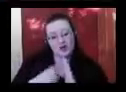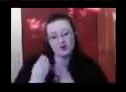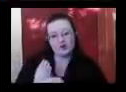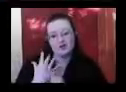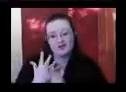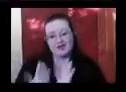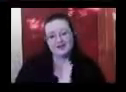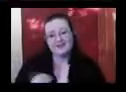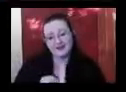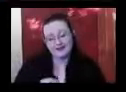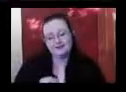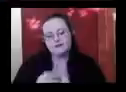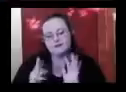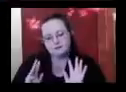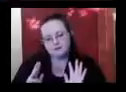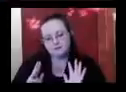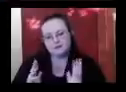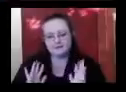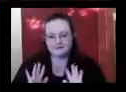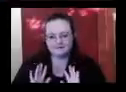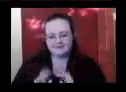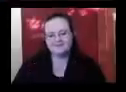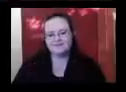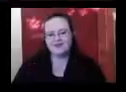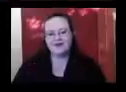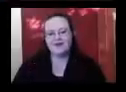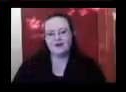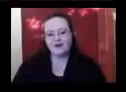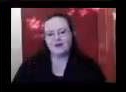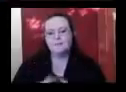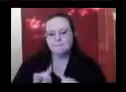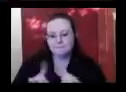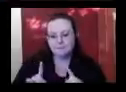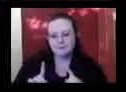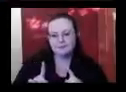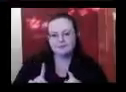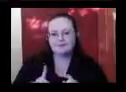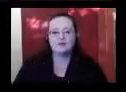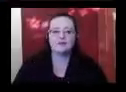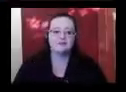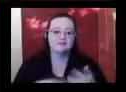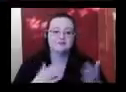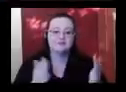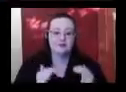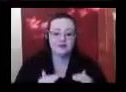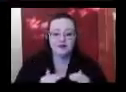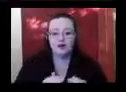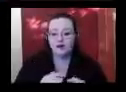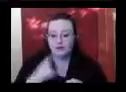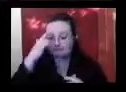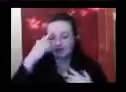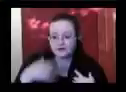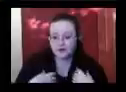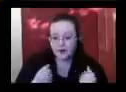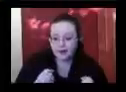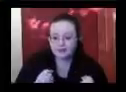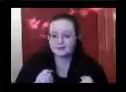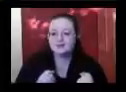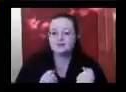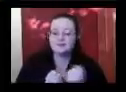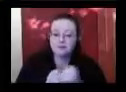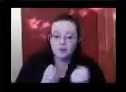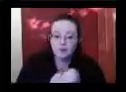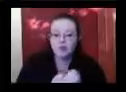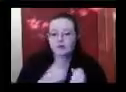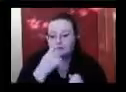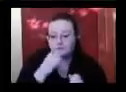students. We'll continue to focus on mental health supports for our student staff and our families, and we continue those